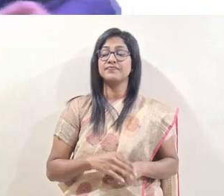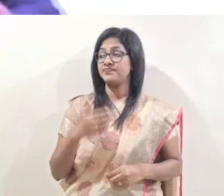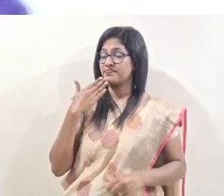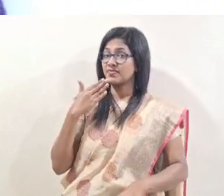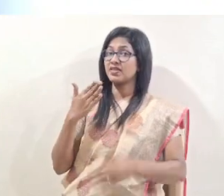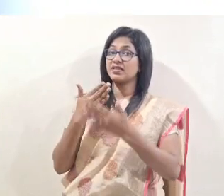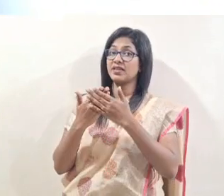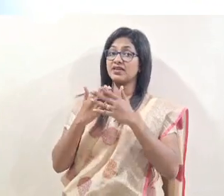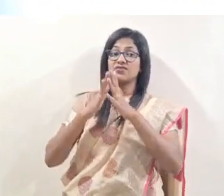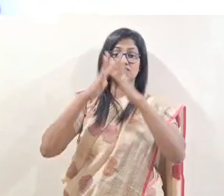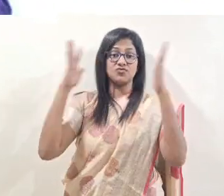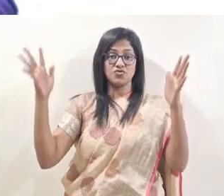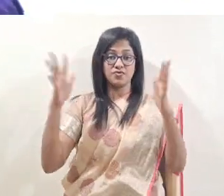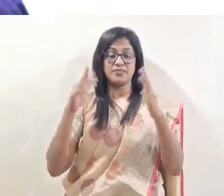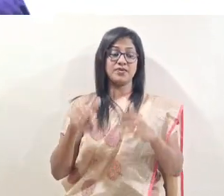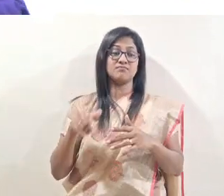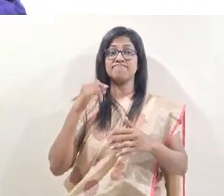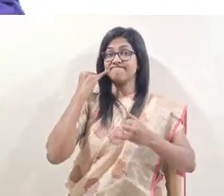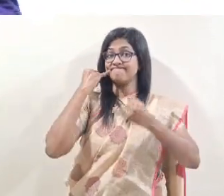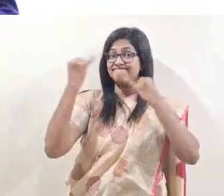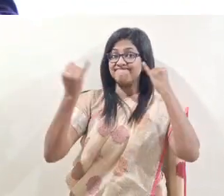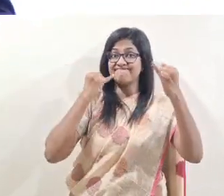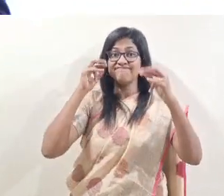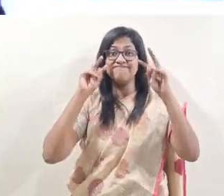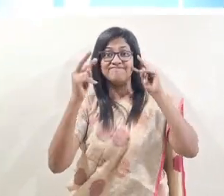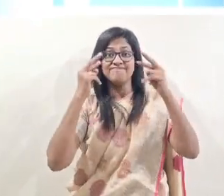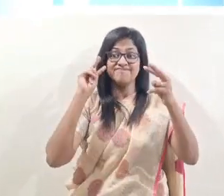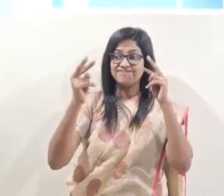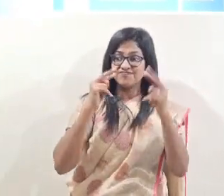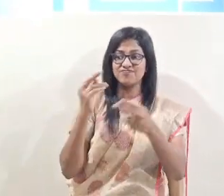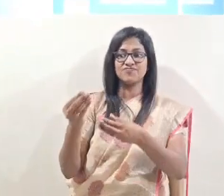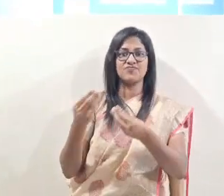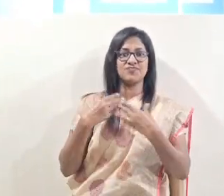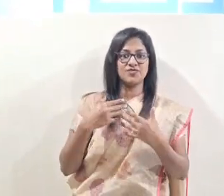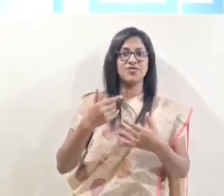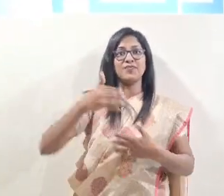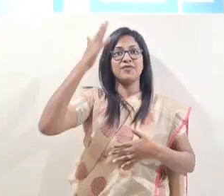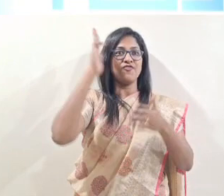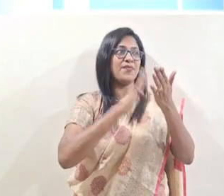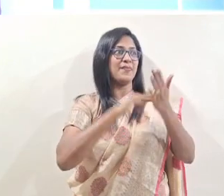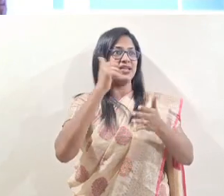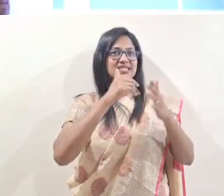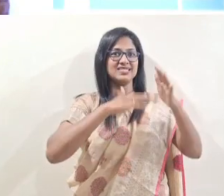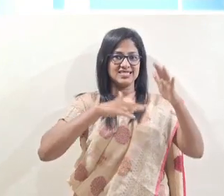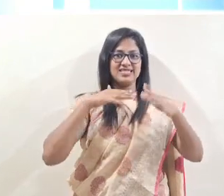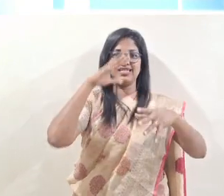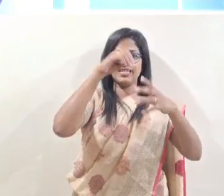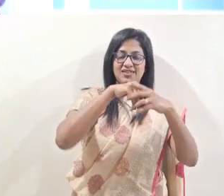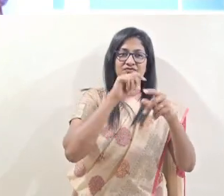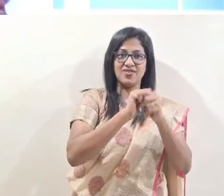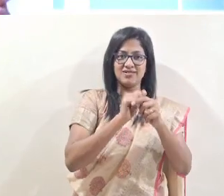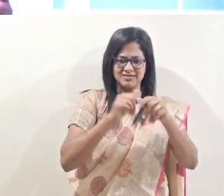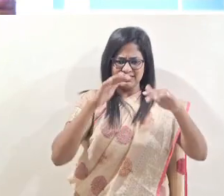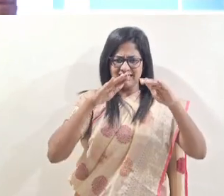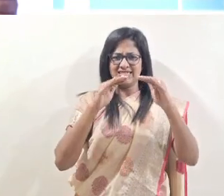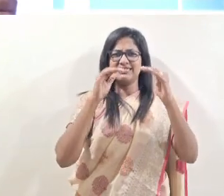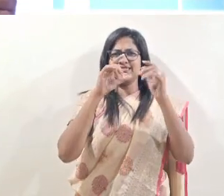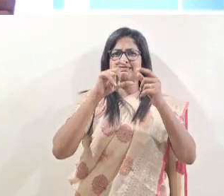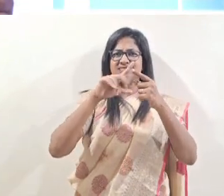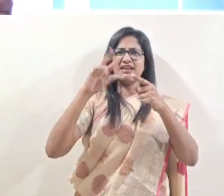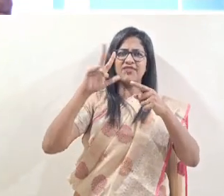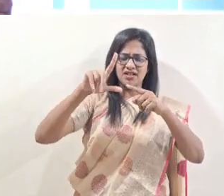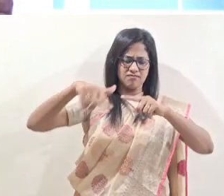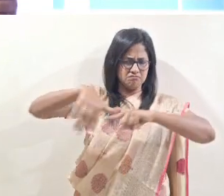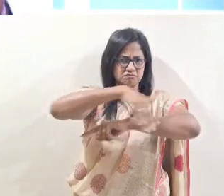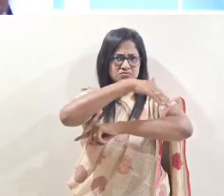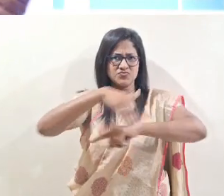Thank you very much, sir. Some of very innovative insights. In fact, when I was in the ministry and we were standardizing the civil structures,